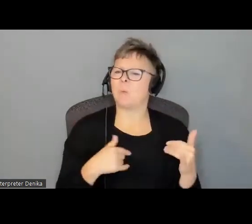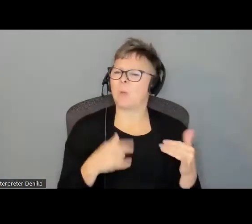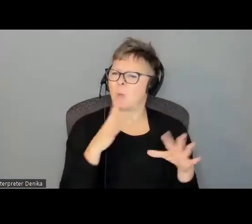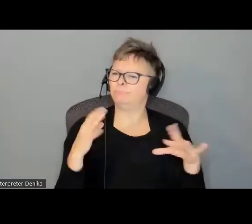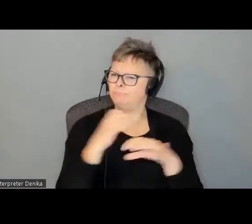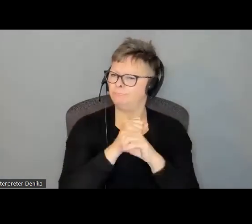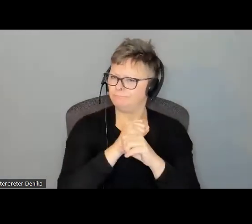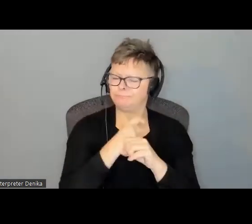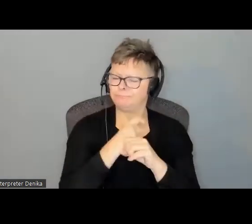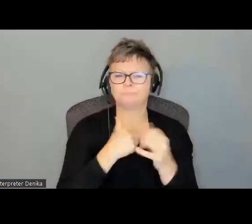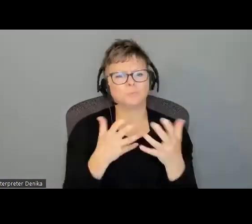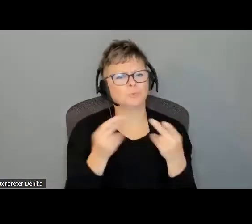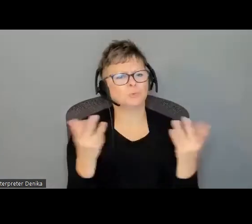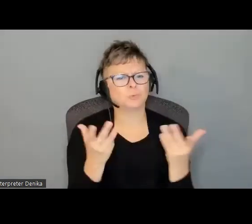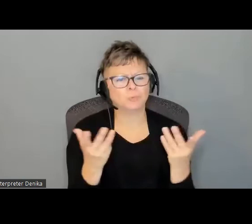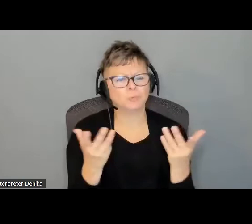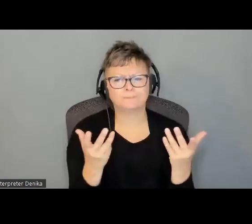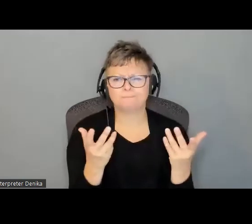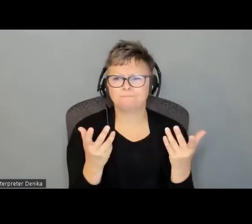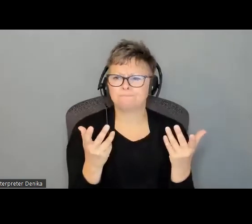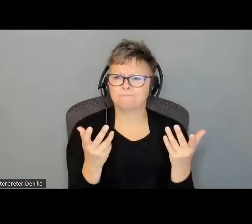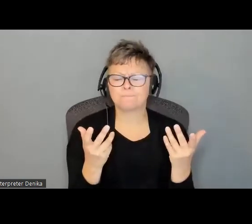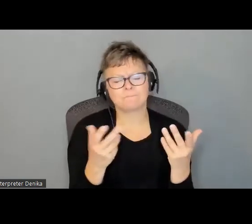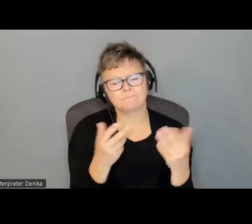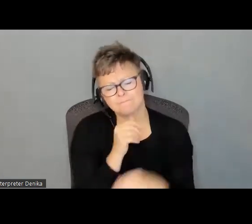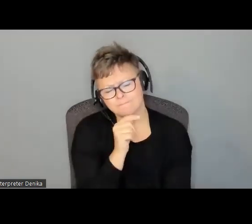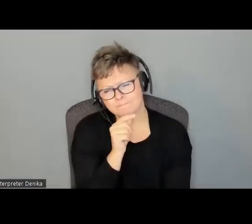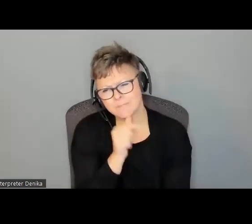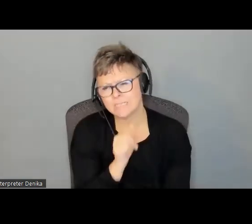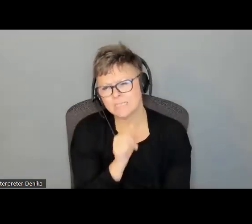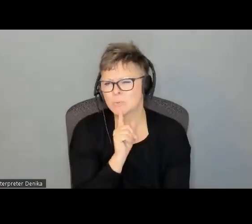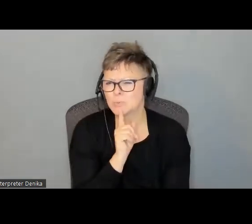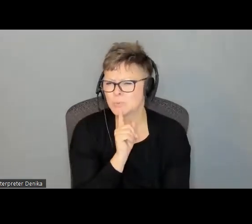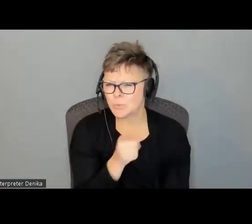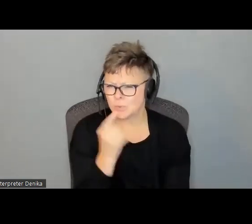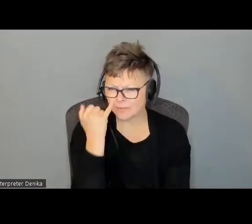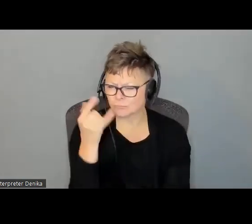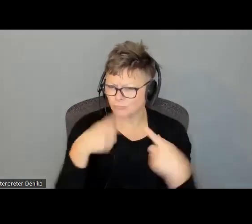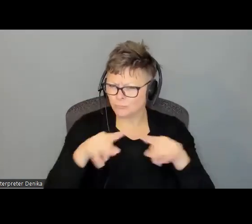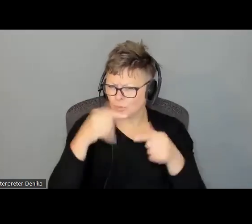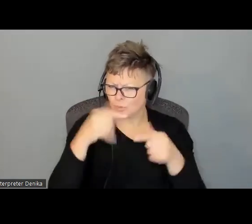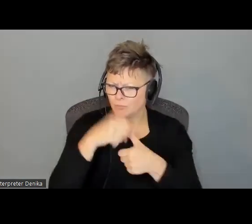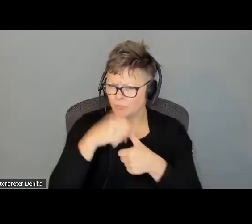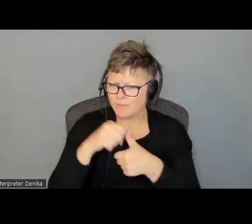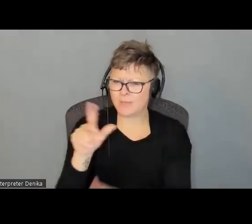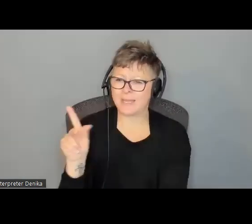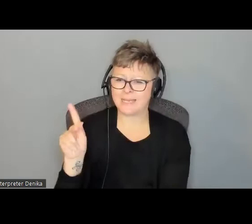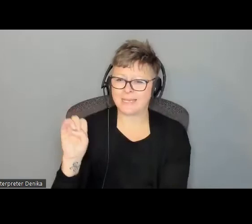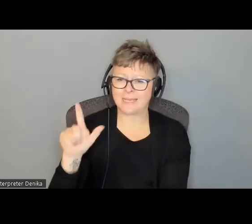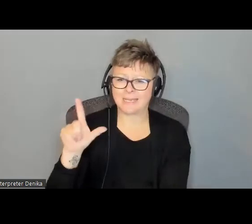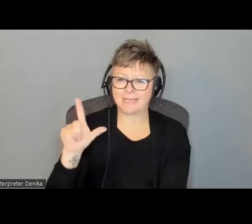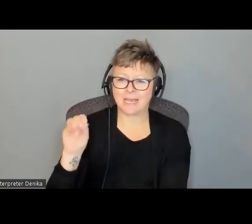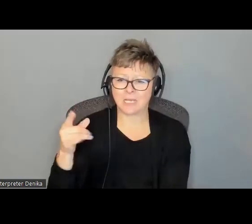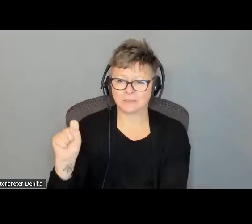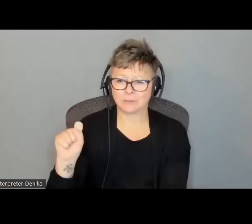wanted I don't know if you all remember Kellogg's cornflakes always used to have competitions